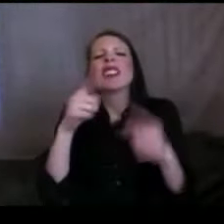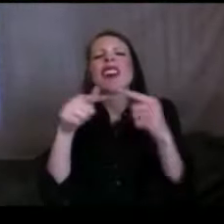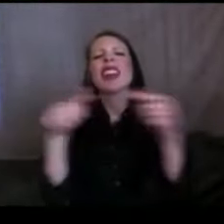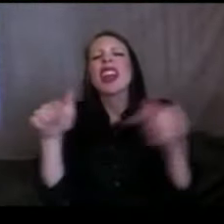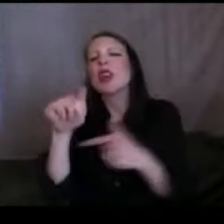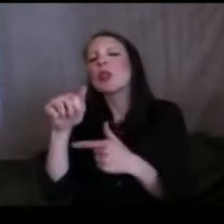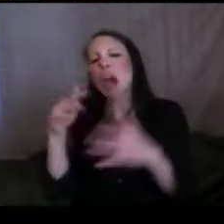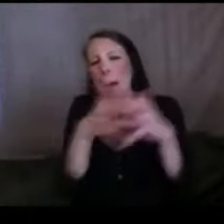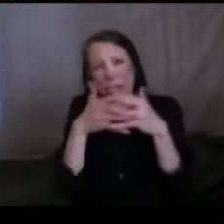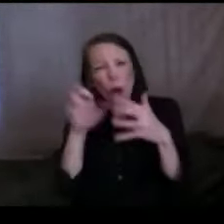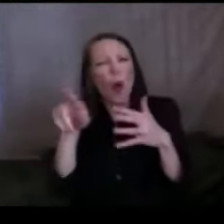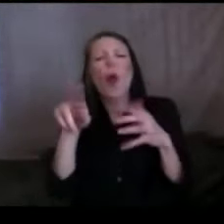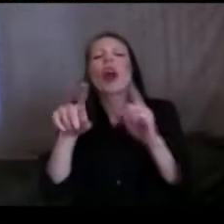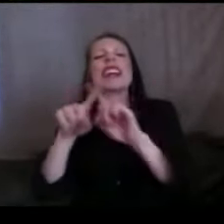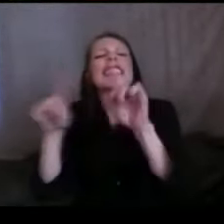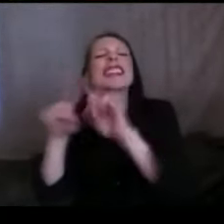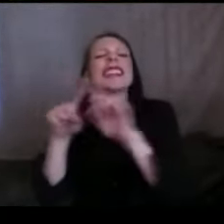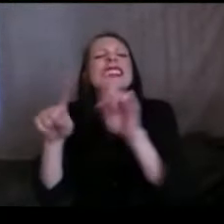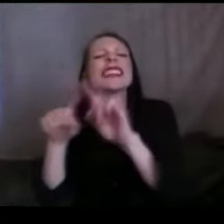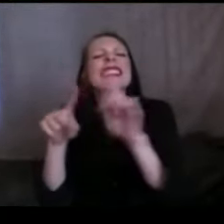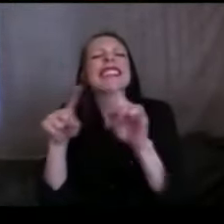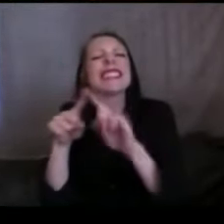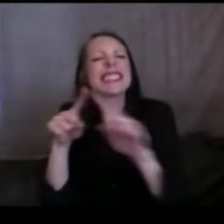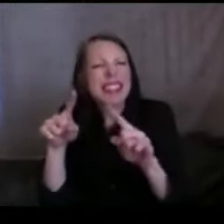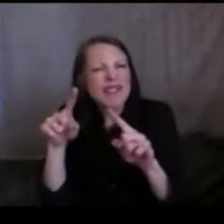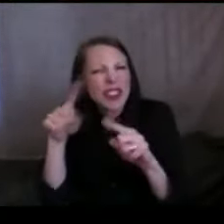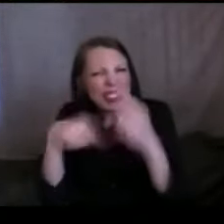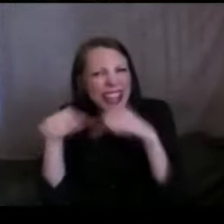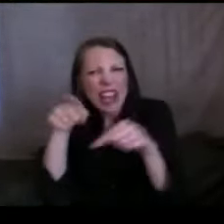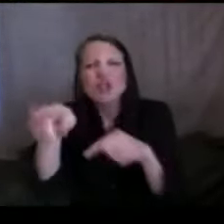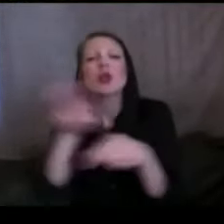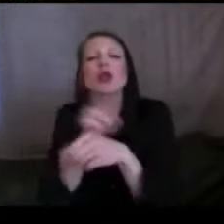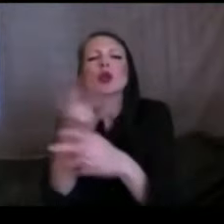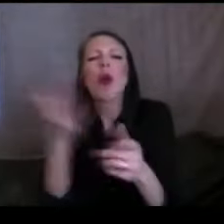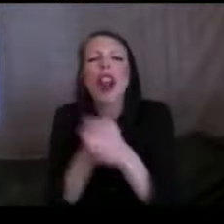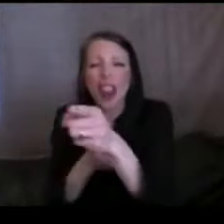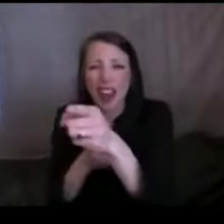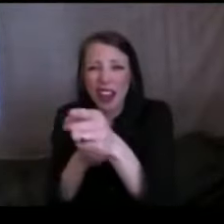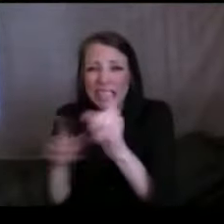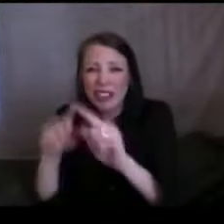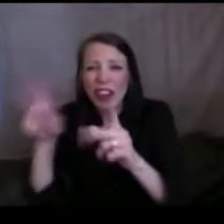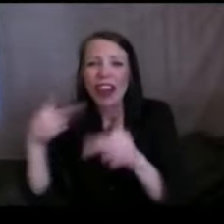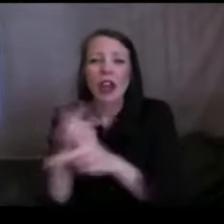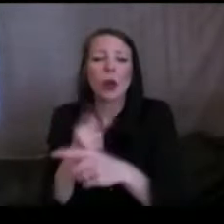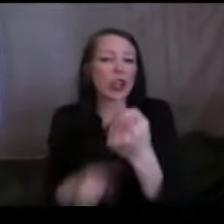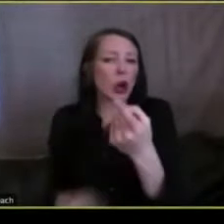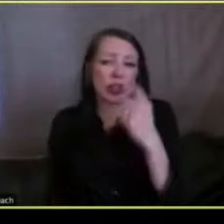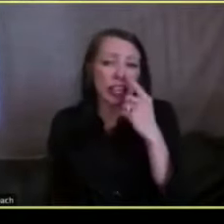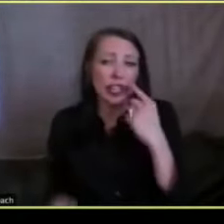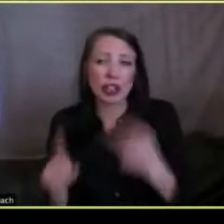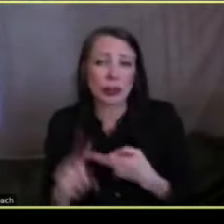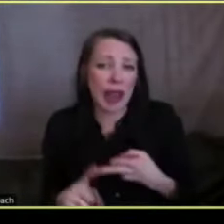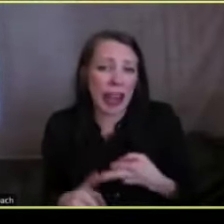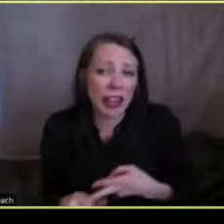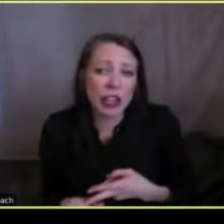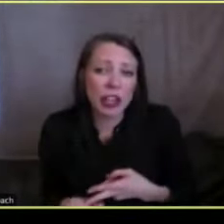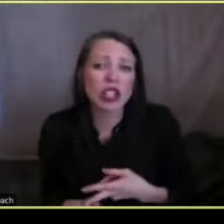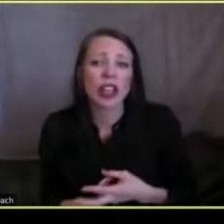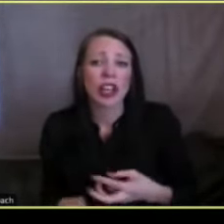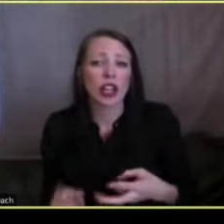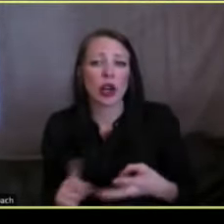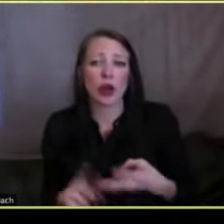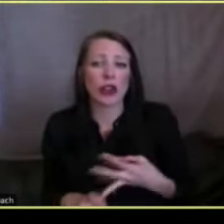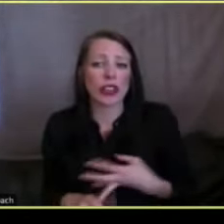many different sort of dialects within different countries and different settings? Well, there's